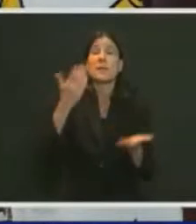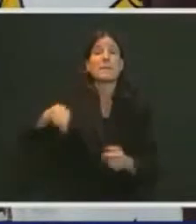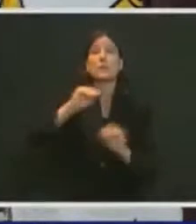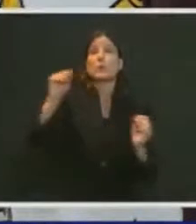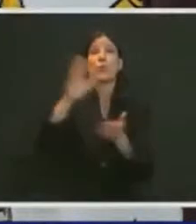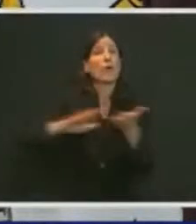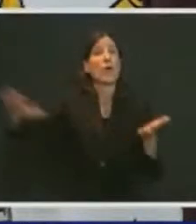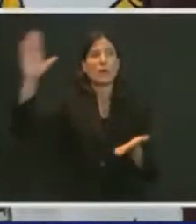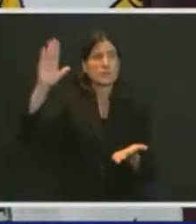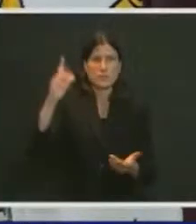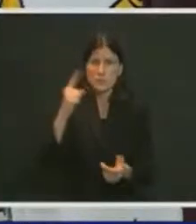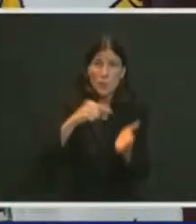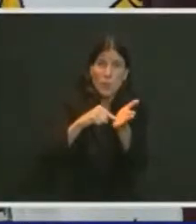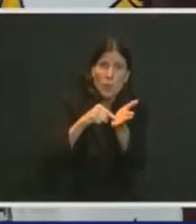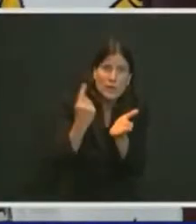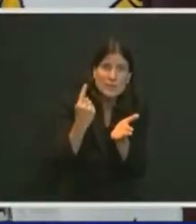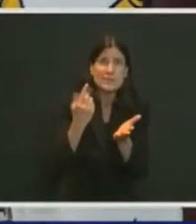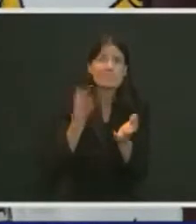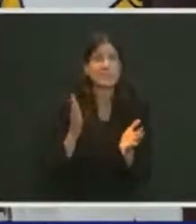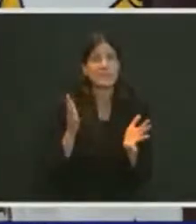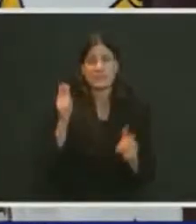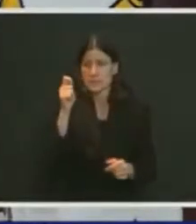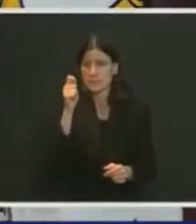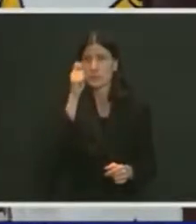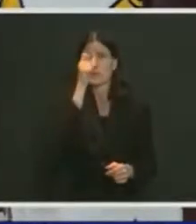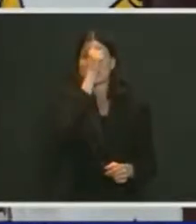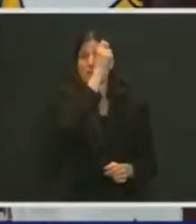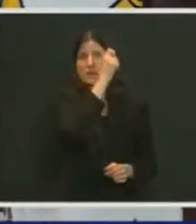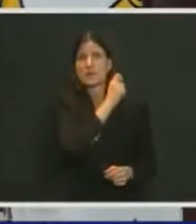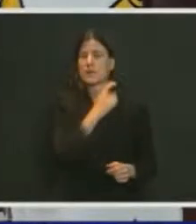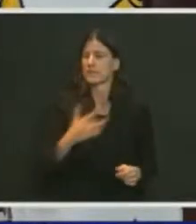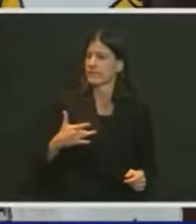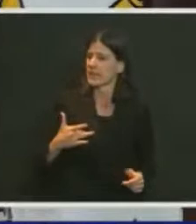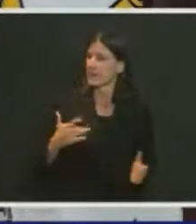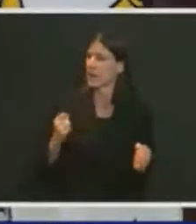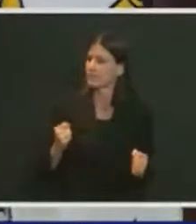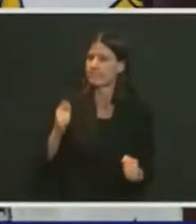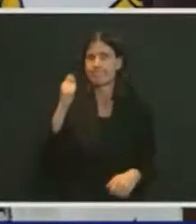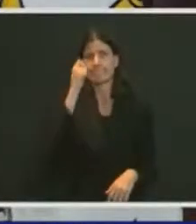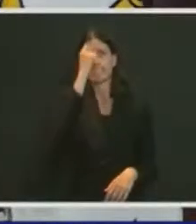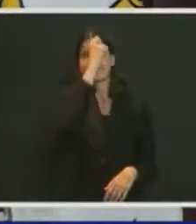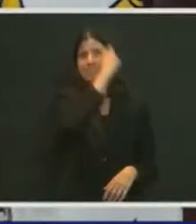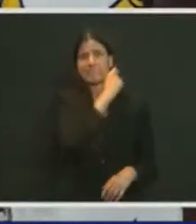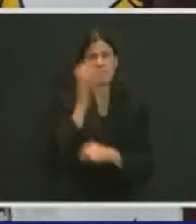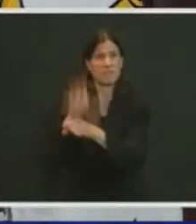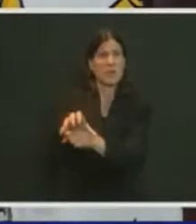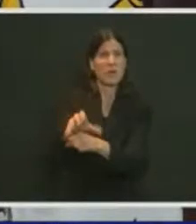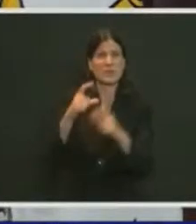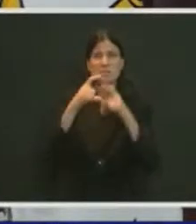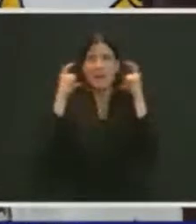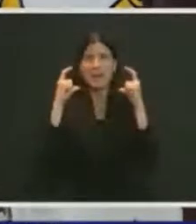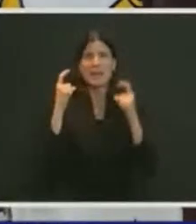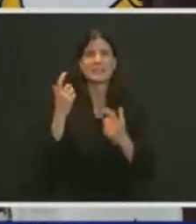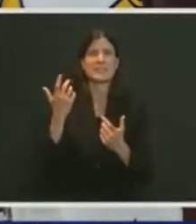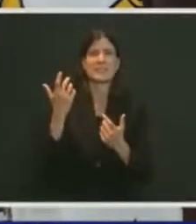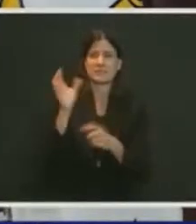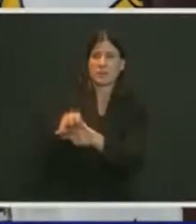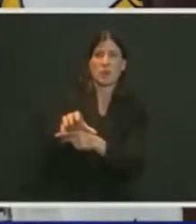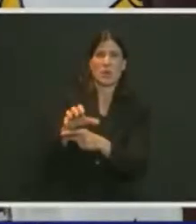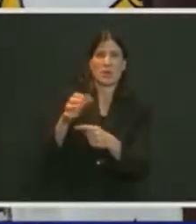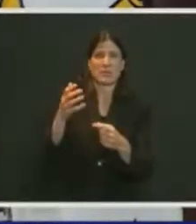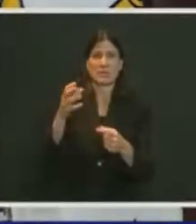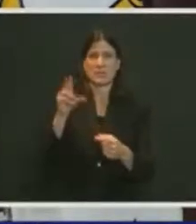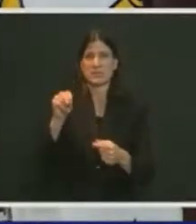you, that a kid could not walk across the stage without a mask, then put it right back on and get back in his car. That makes no sense at all.